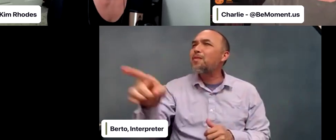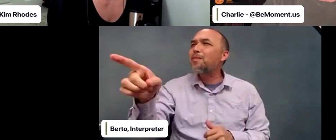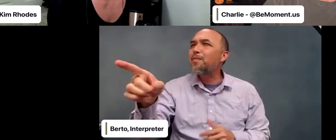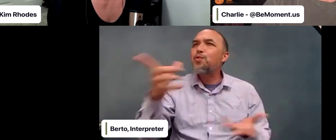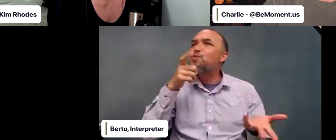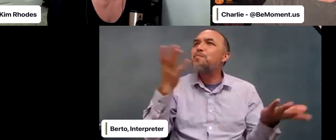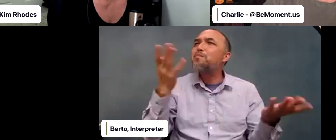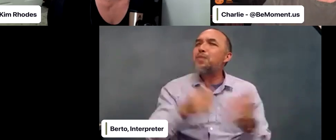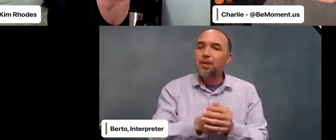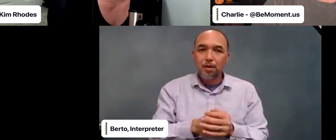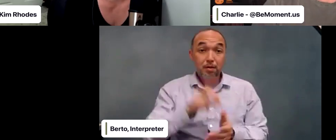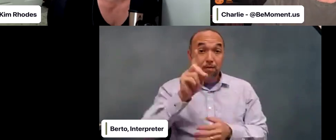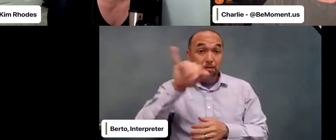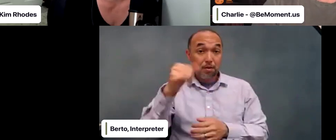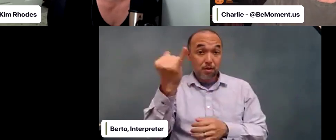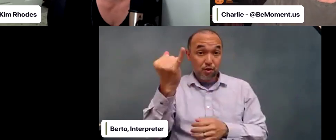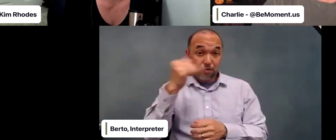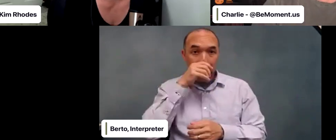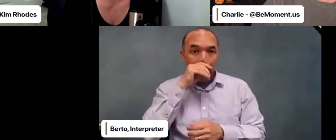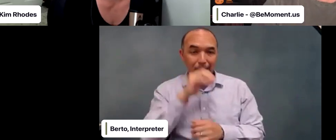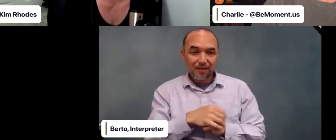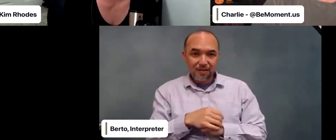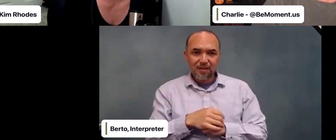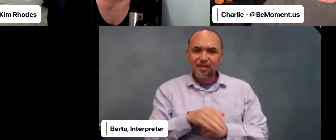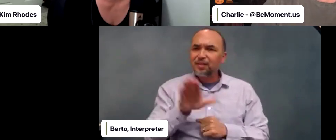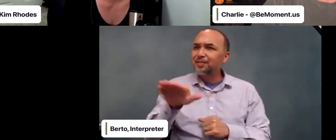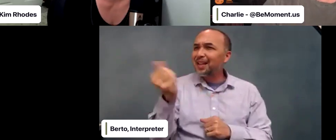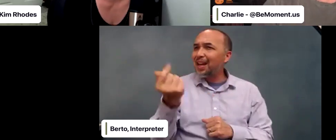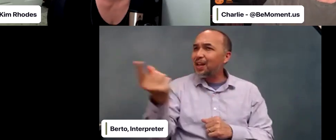DJ, very honest, anyone that you don't like. And DJ said, Kim.